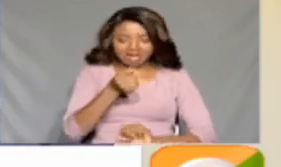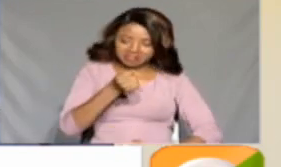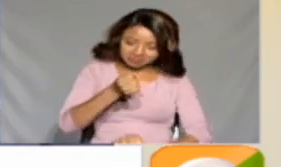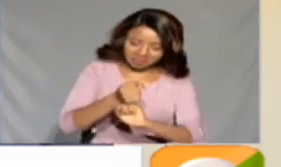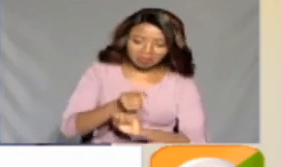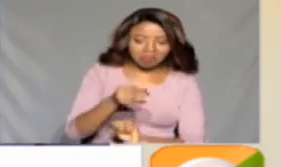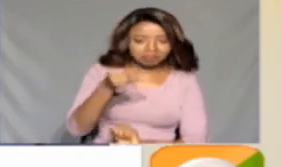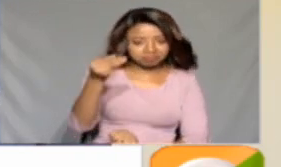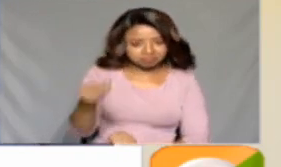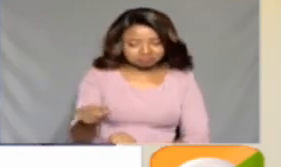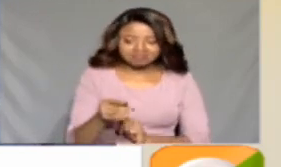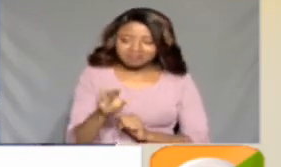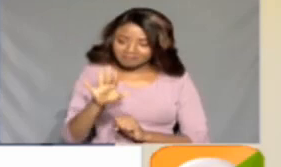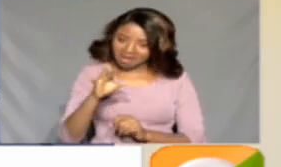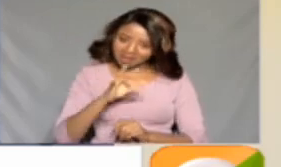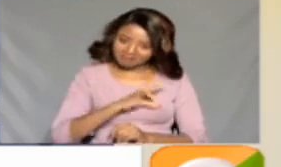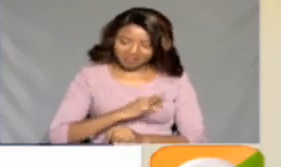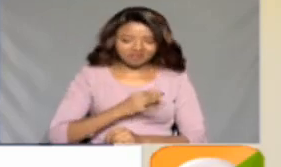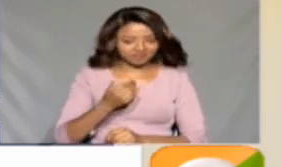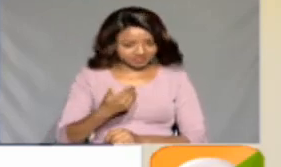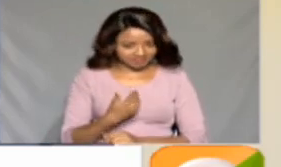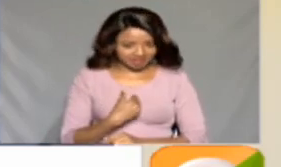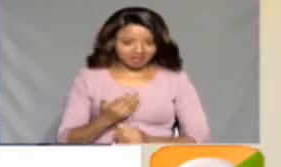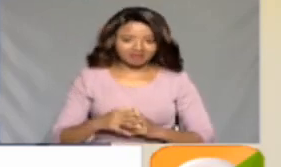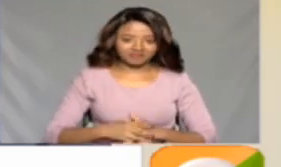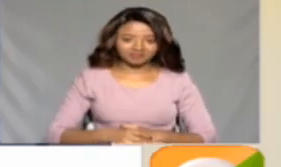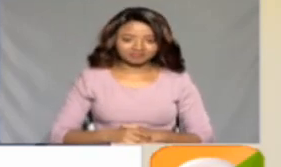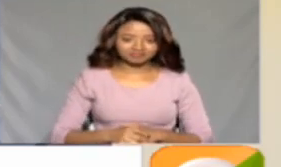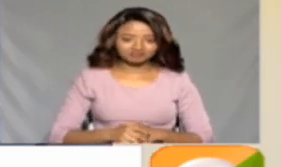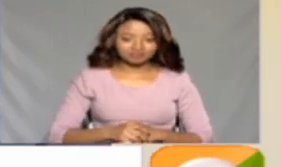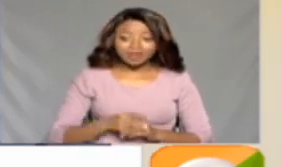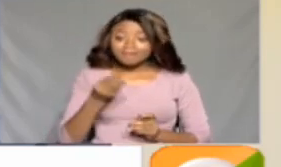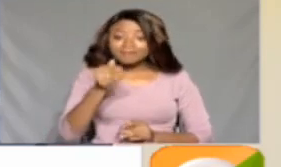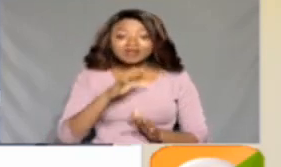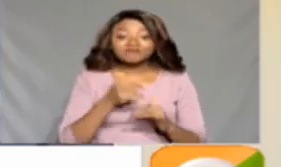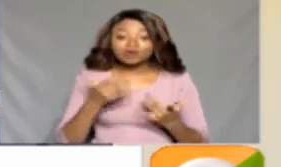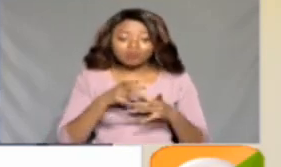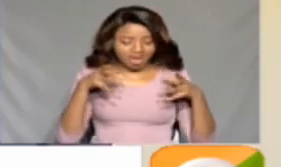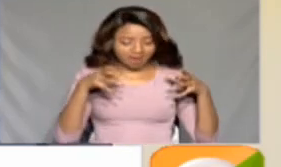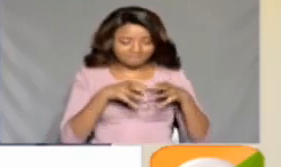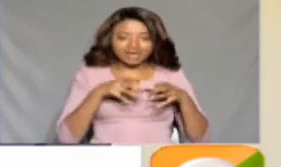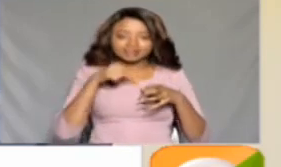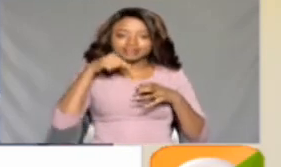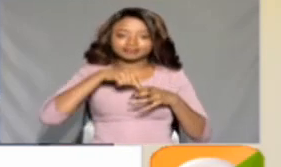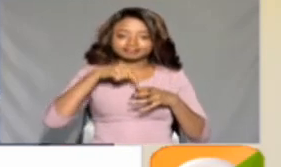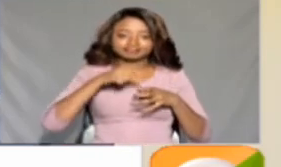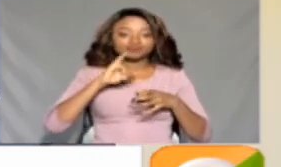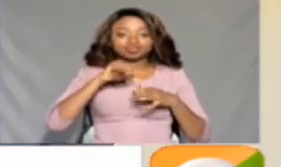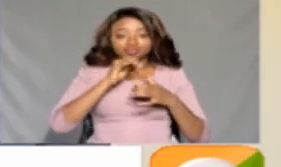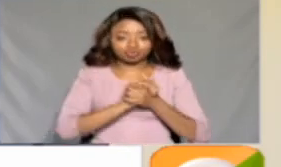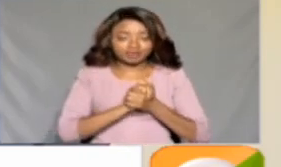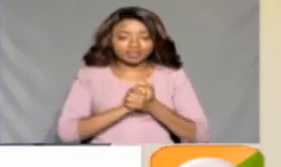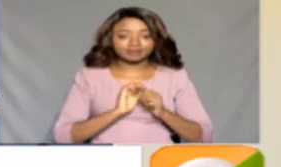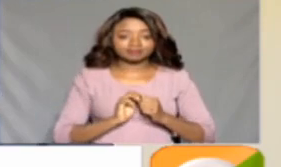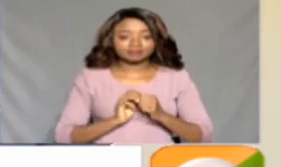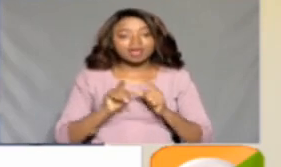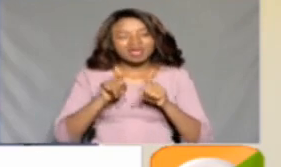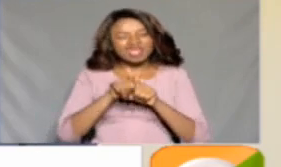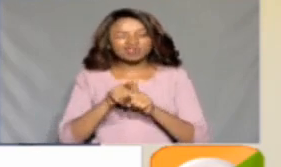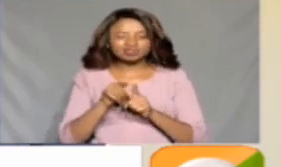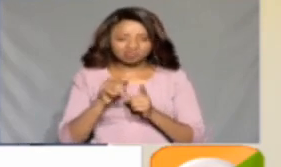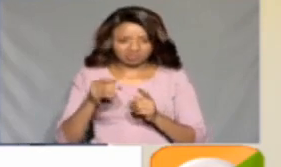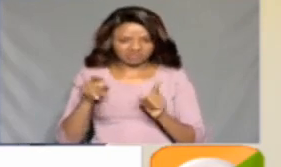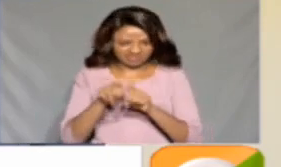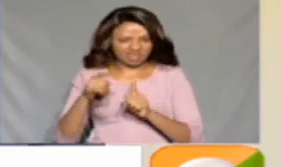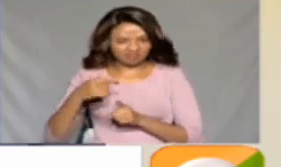be benefiting from that financial assistance from the party, as we do with all others. I have a